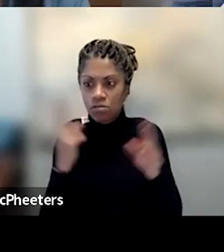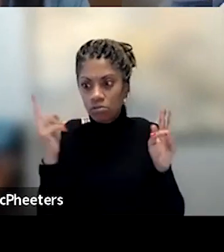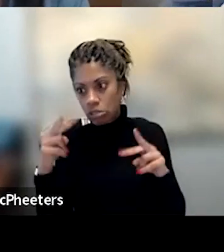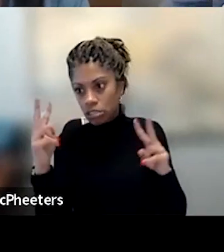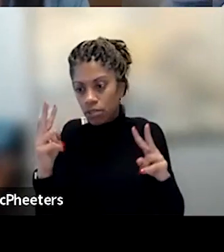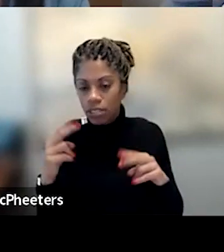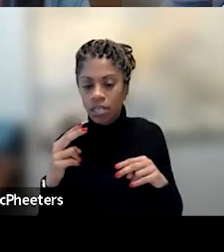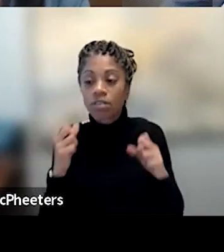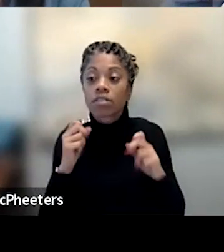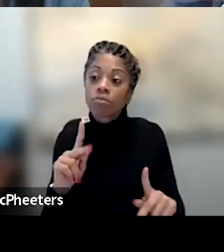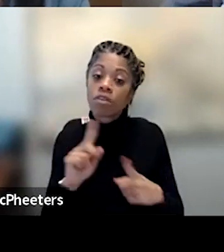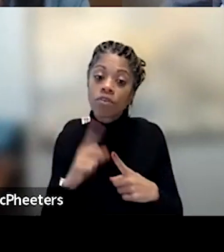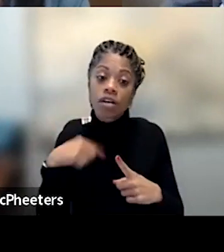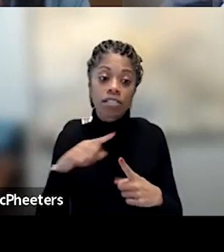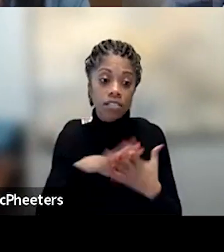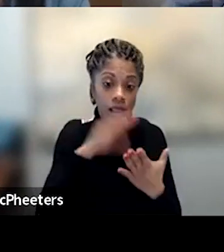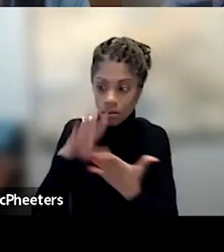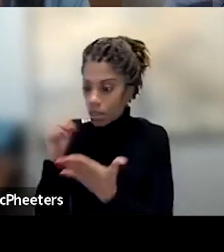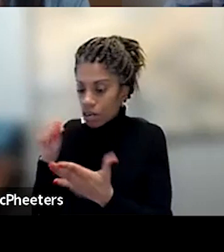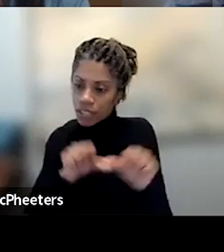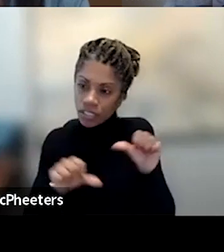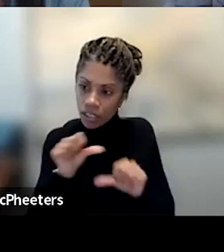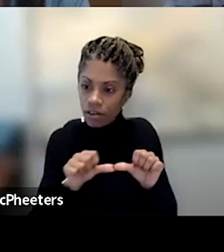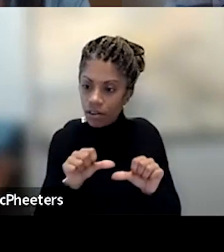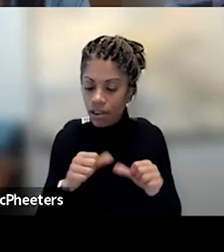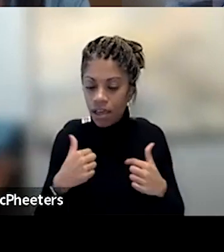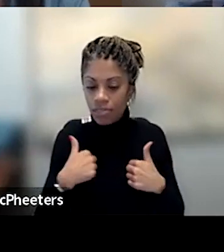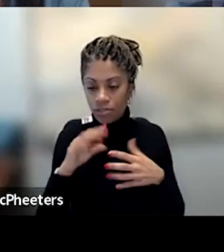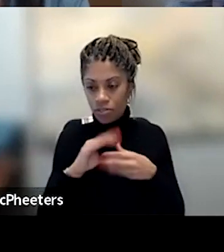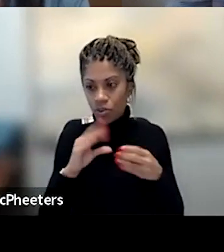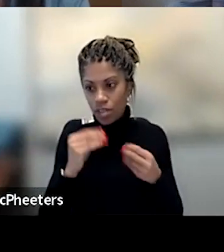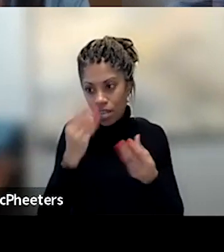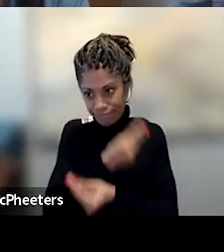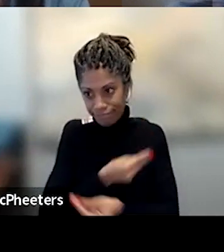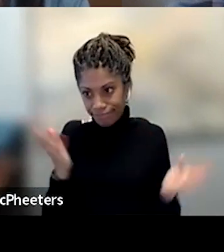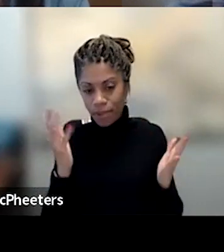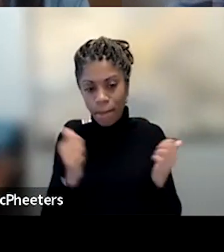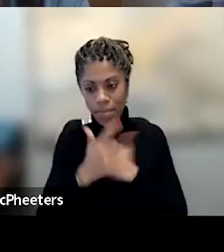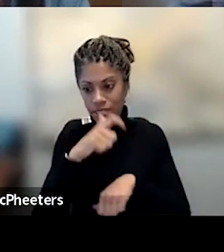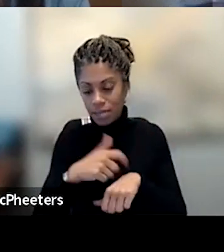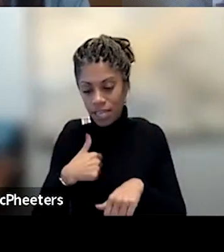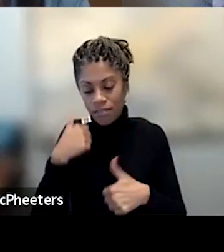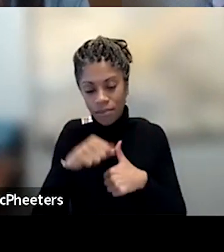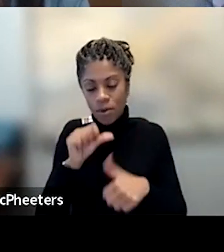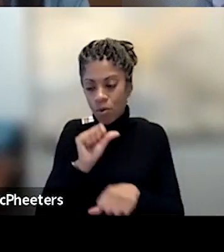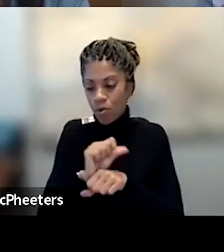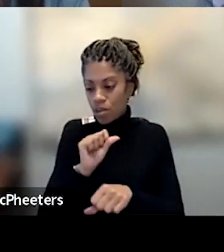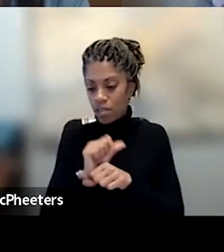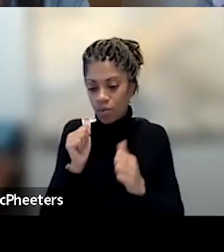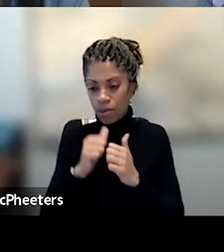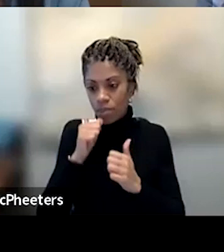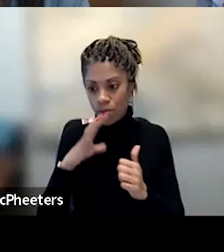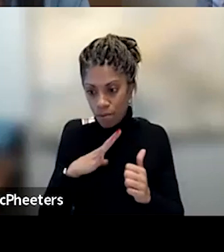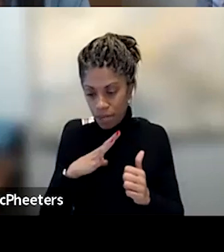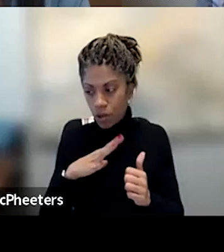another. I share this story frequently, that I remember working with a woman who very vocally talked about voting